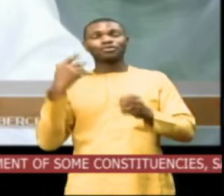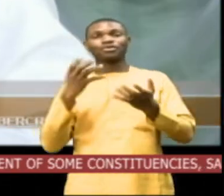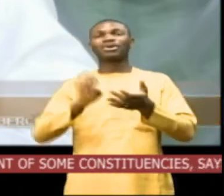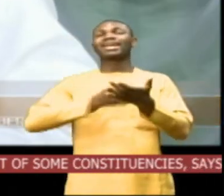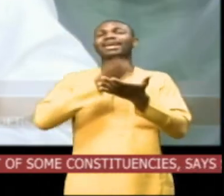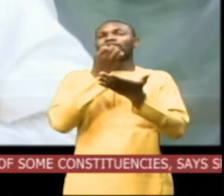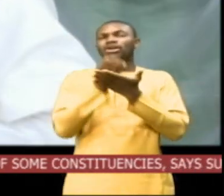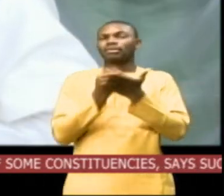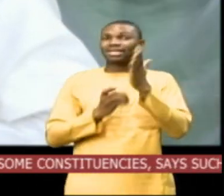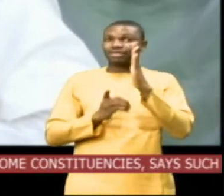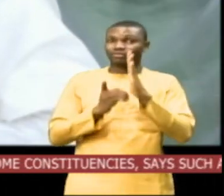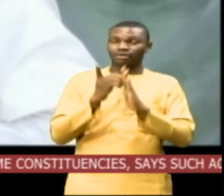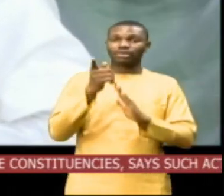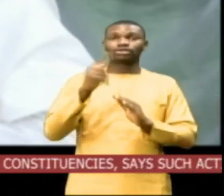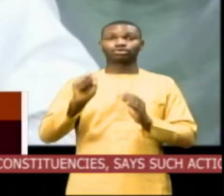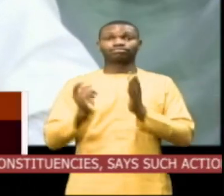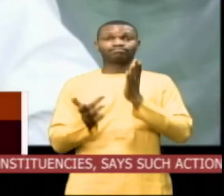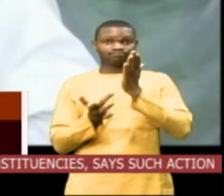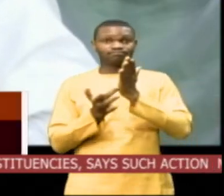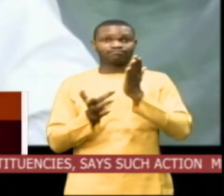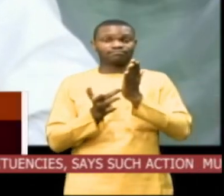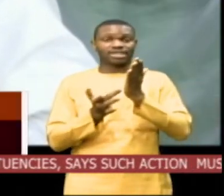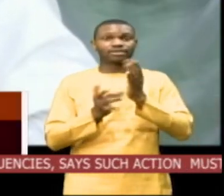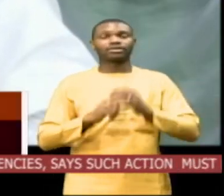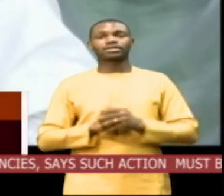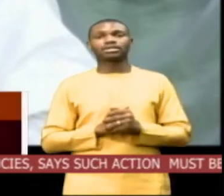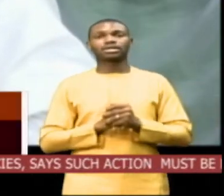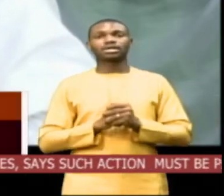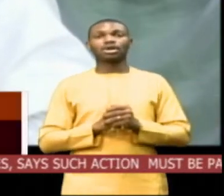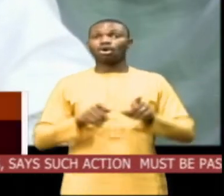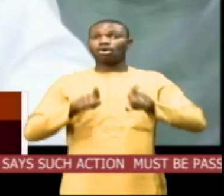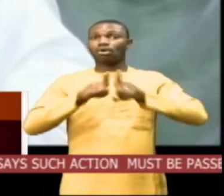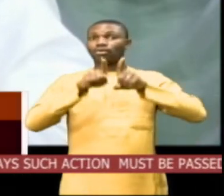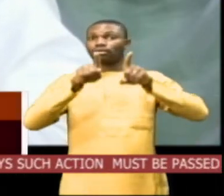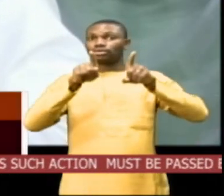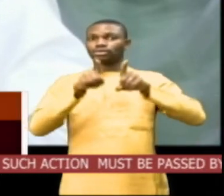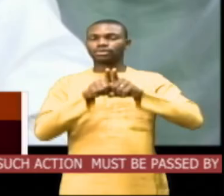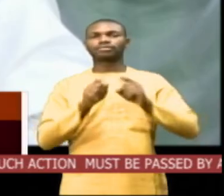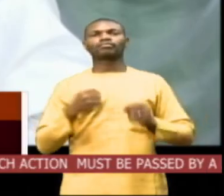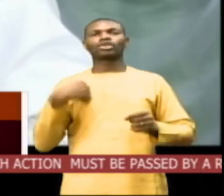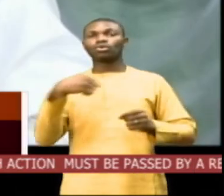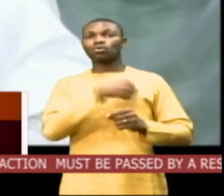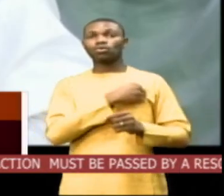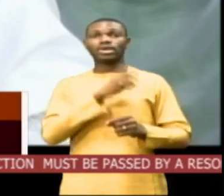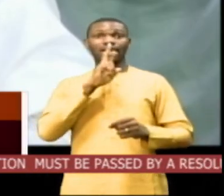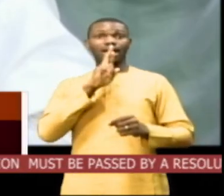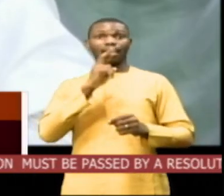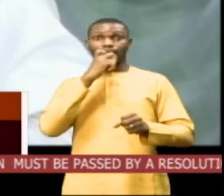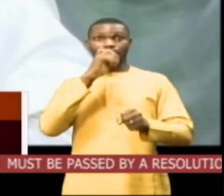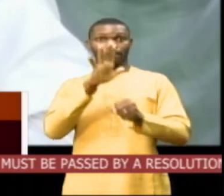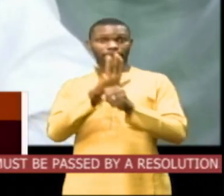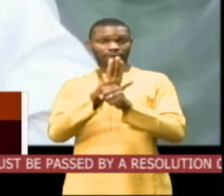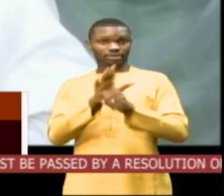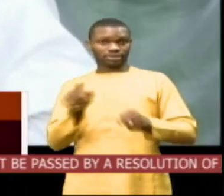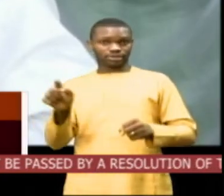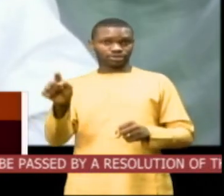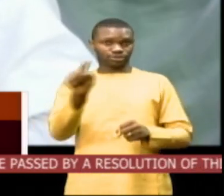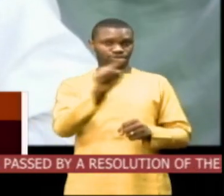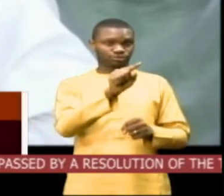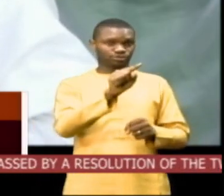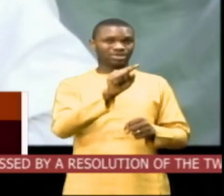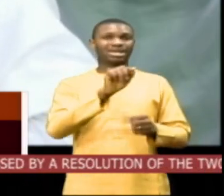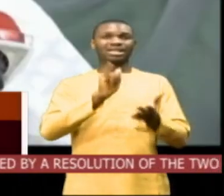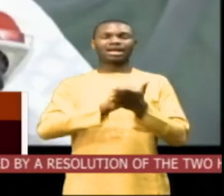Federal and state ministry, department and agency have to get on the Galaxy Backbone network to improve